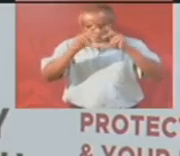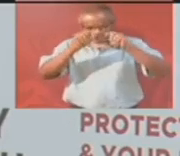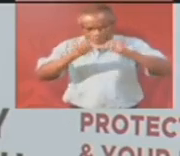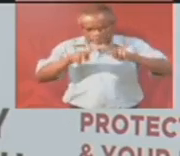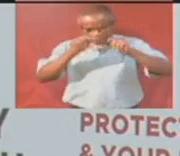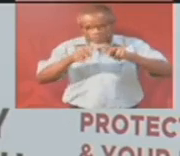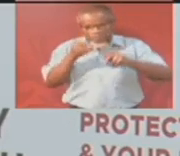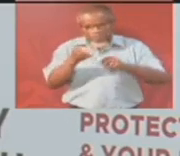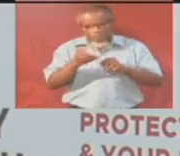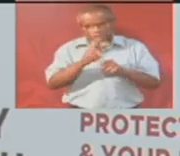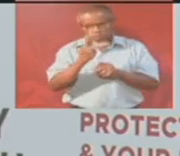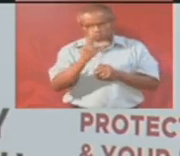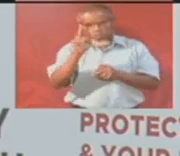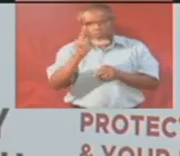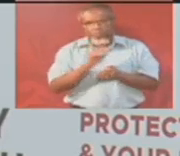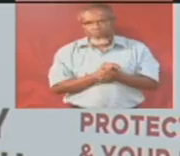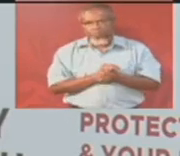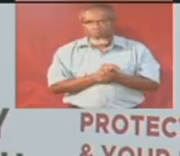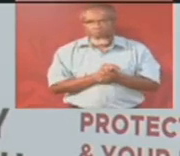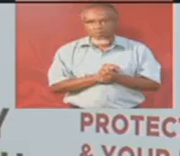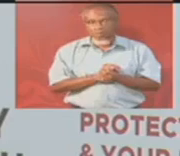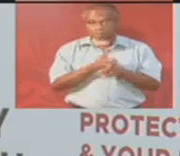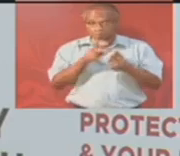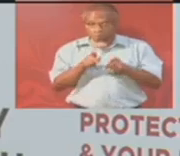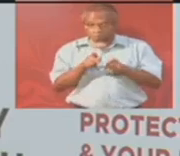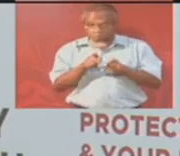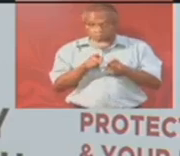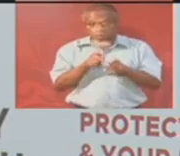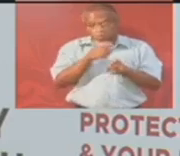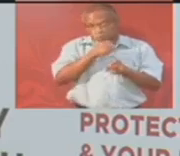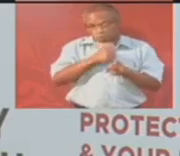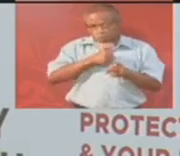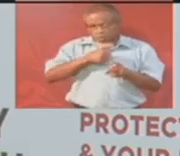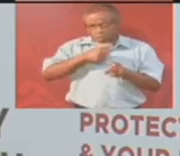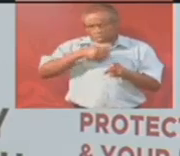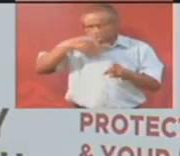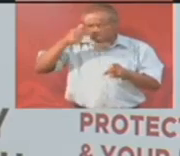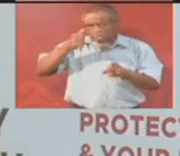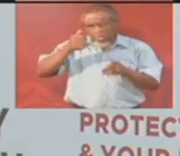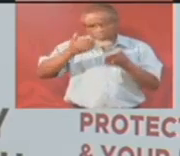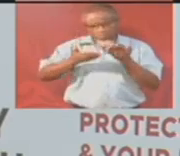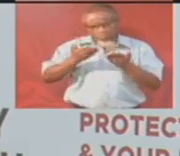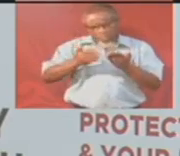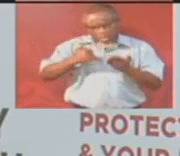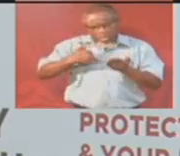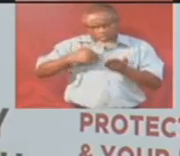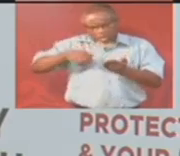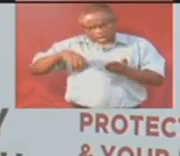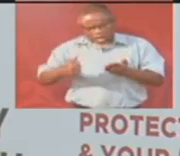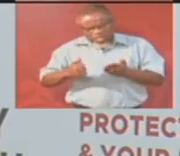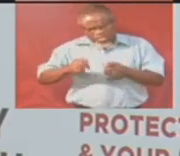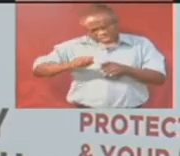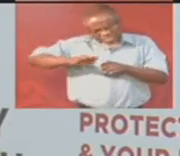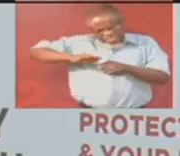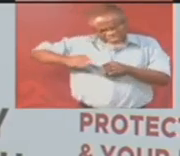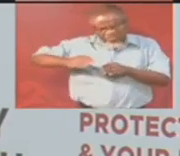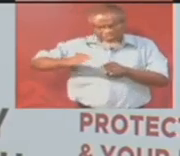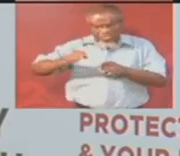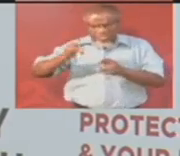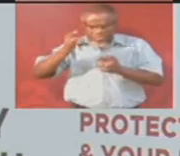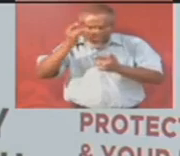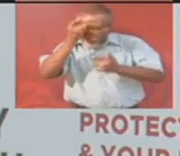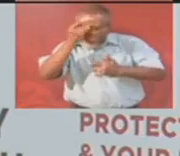younger age group with unusual signs, being admitted to ICU HDU, for example, with younger persons with